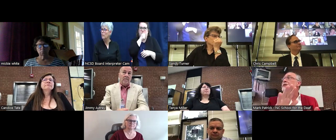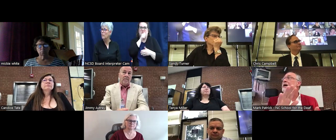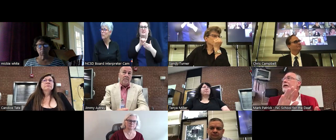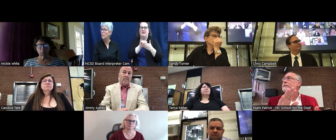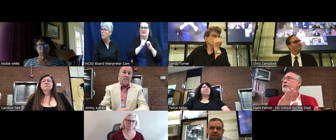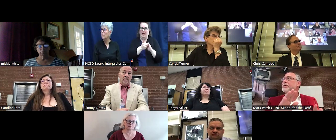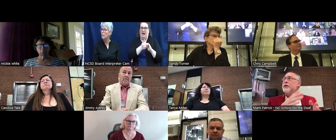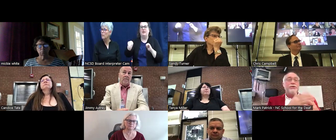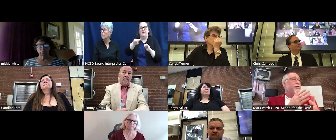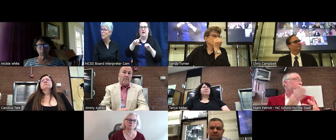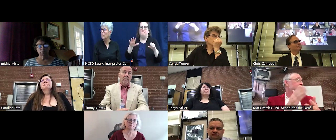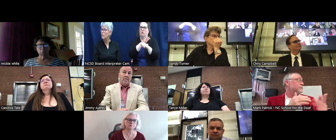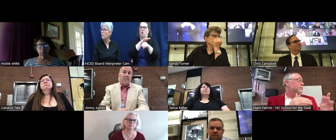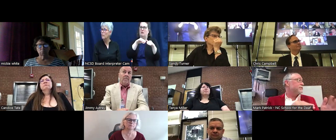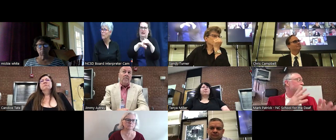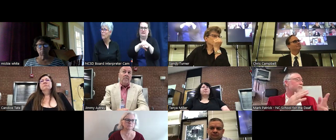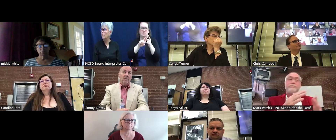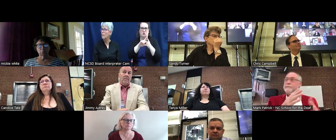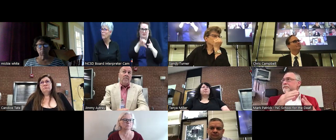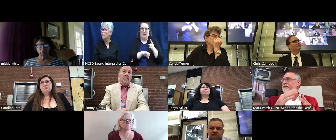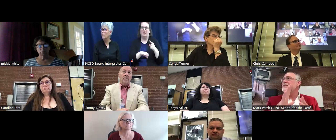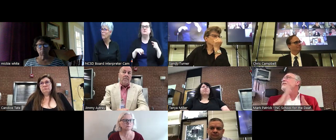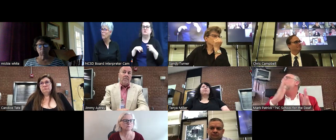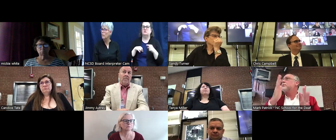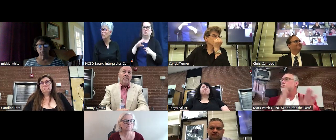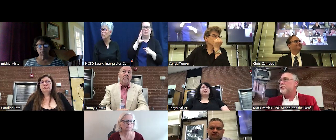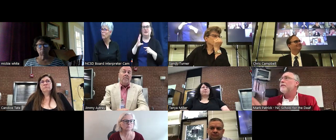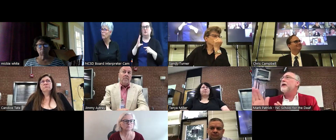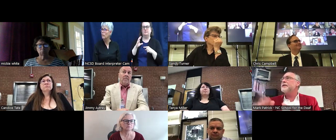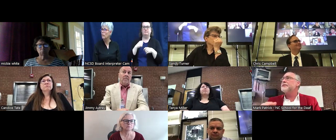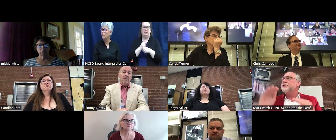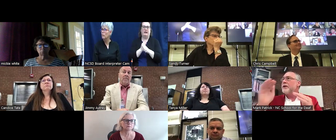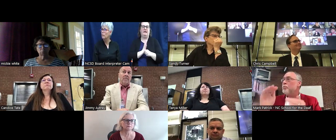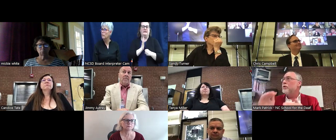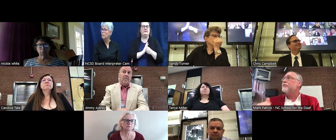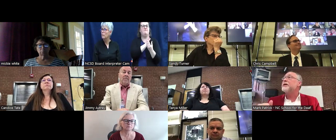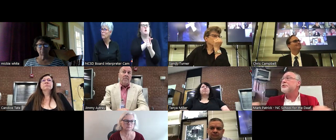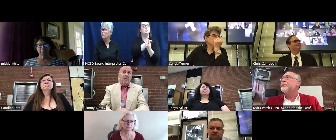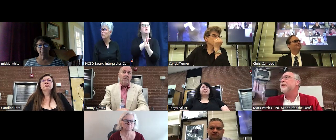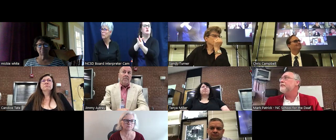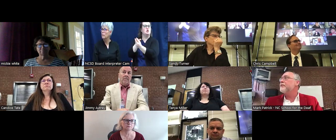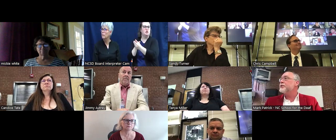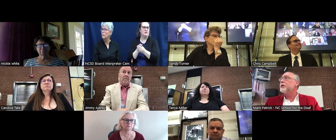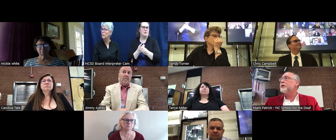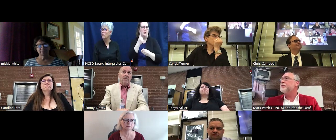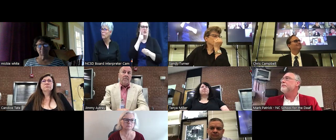to that. And she will develop base folders and all that kind of stuff, and one for each.